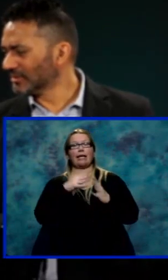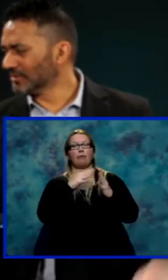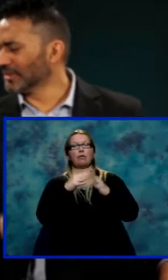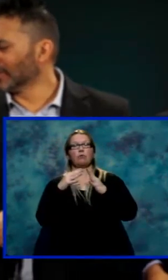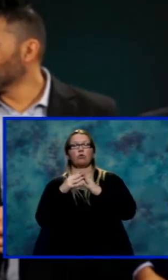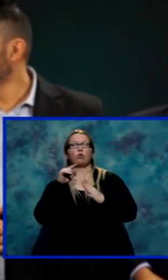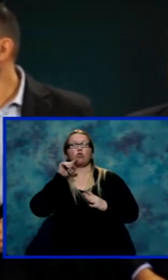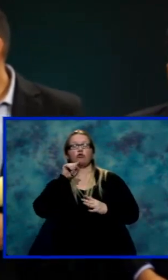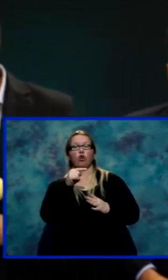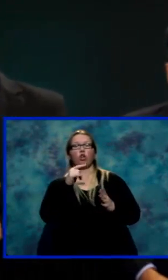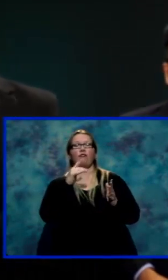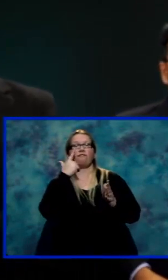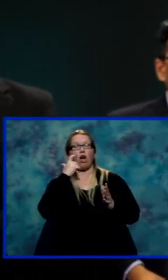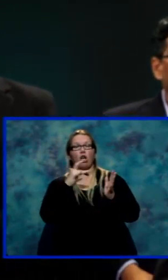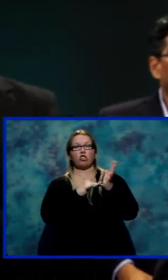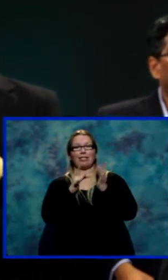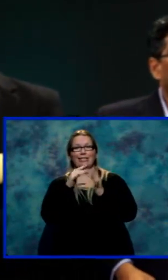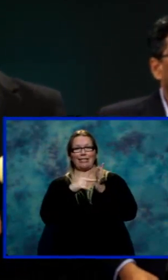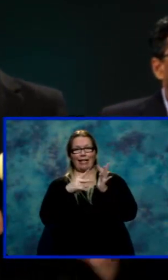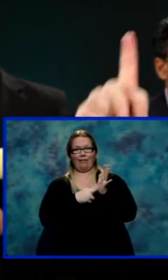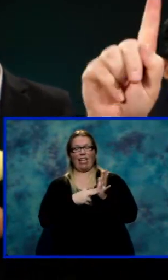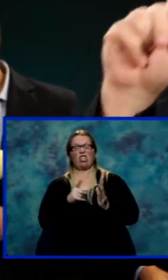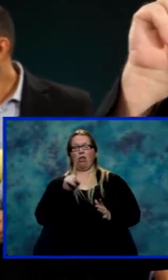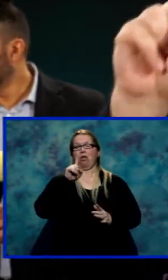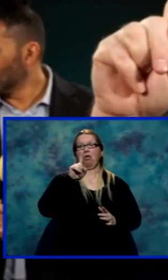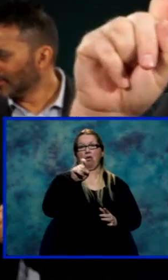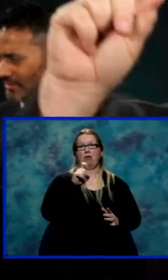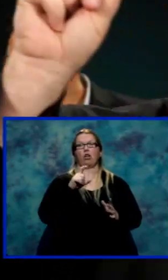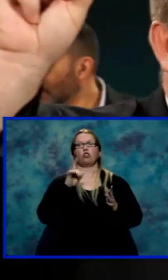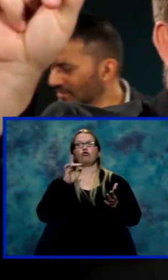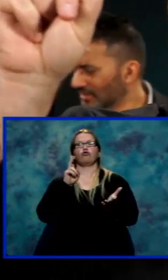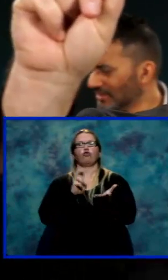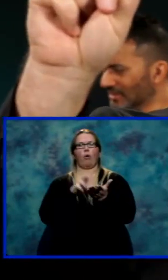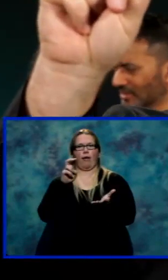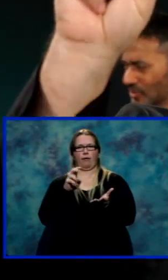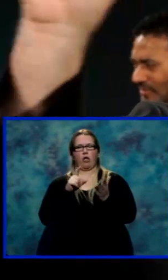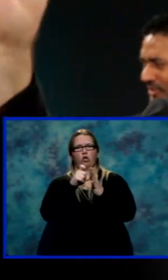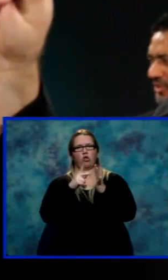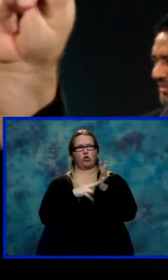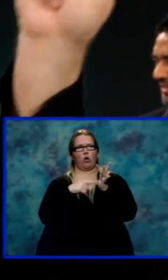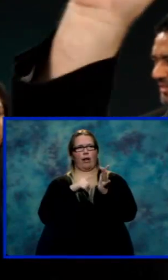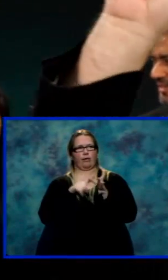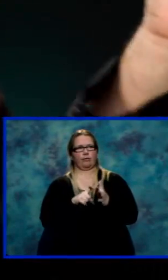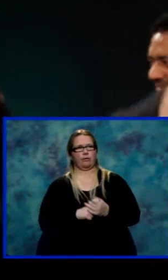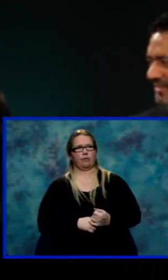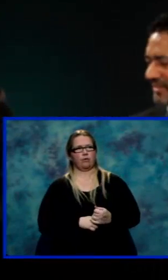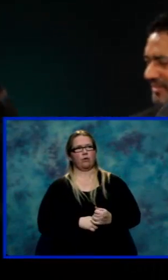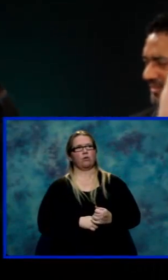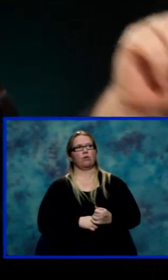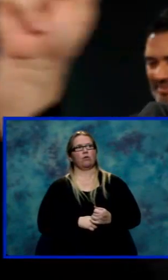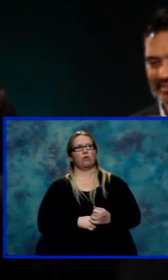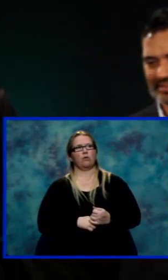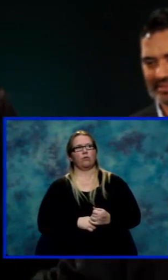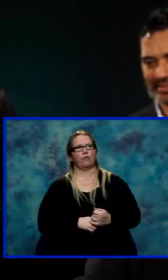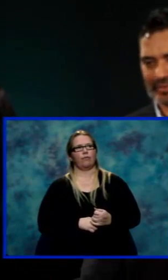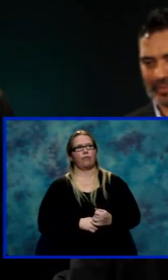www.findjesus.tv and hit donate. Don't worry about TV ministry. That takes you straight to the New Hope page, and you can pay your tithe,